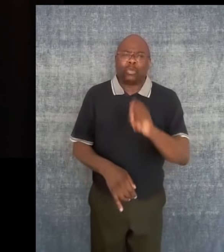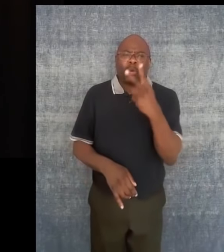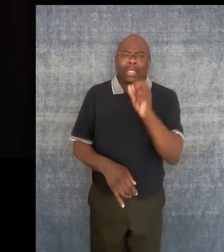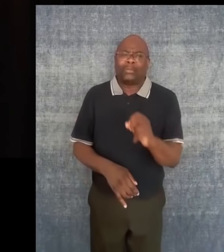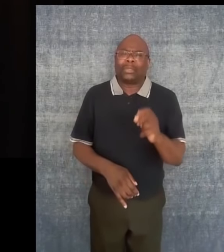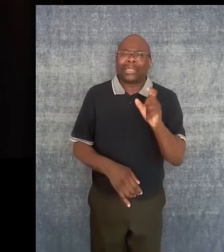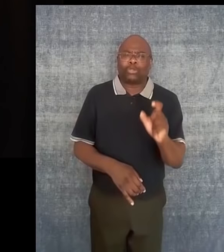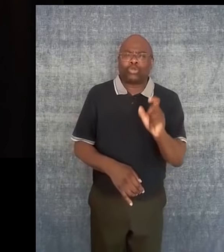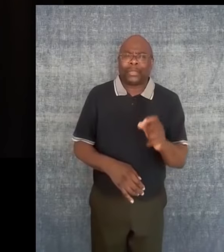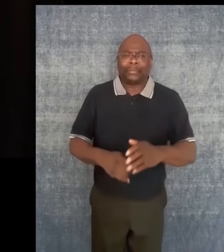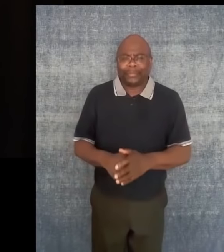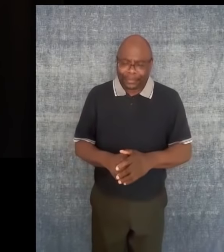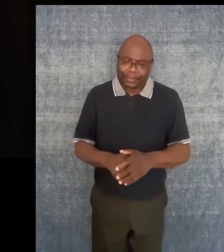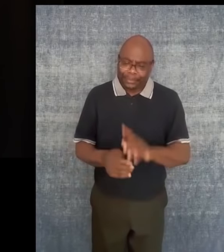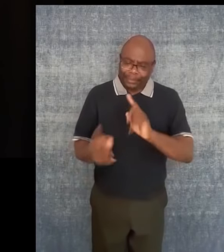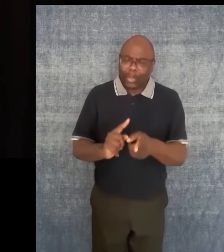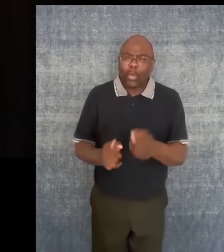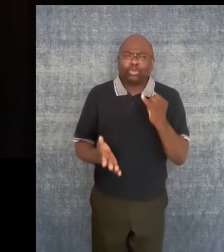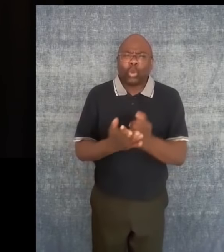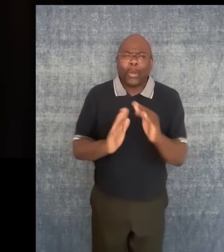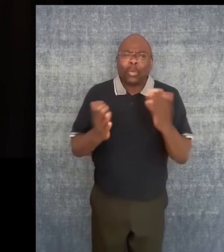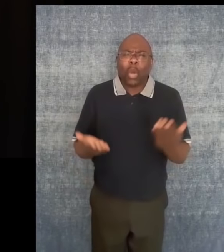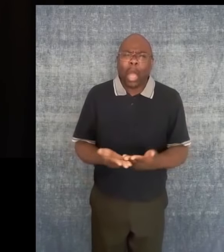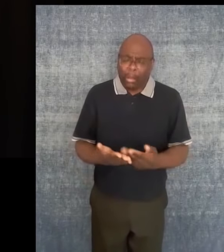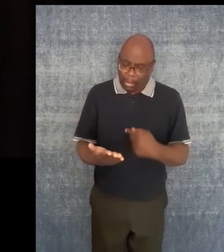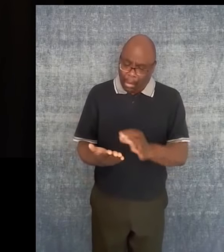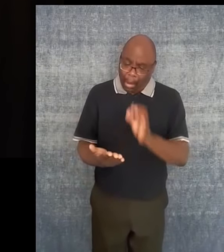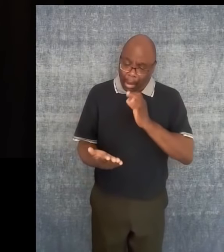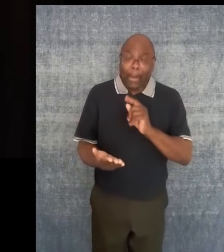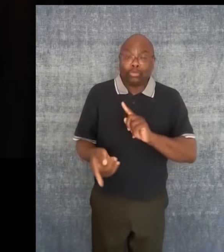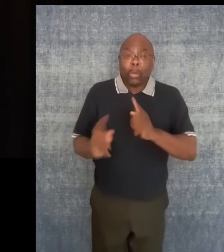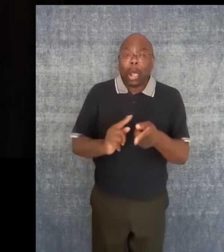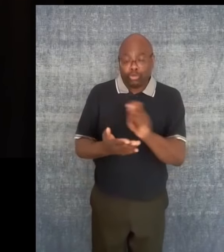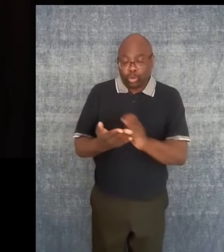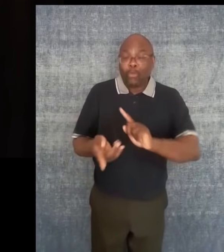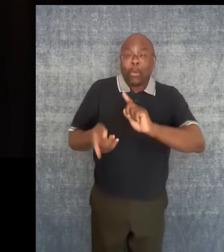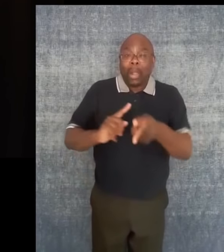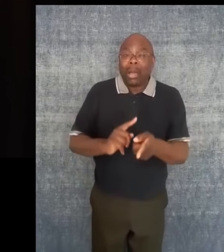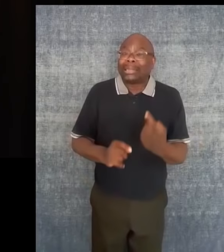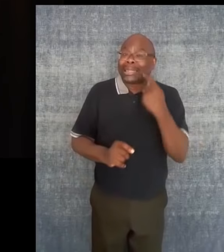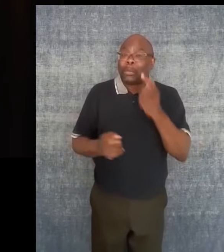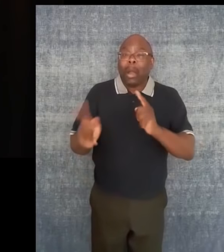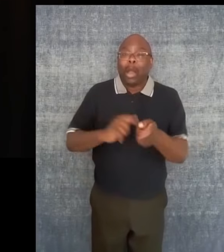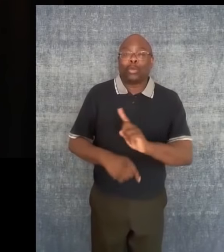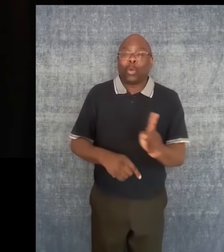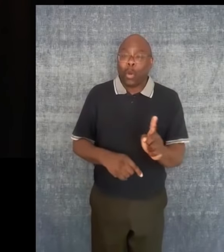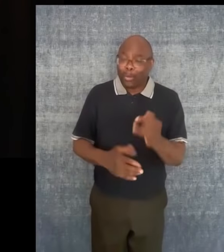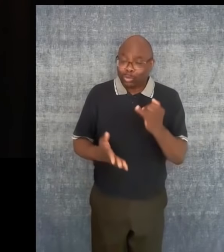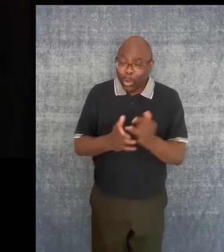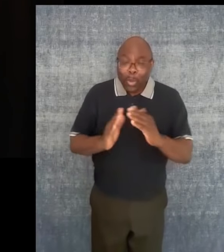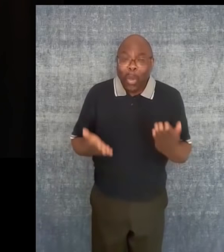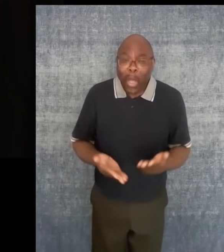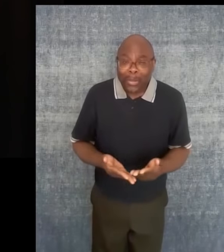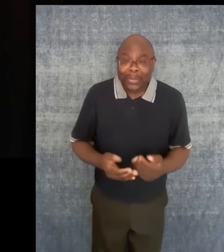century. And they said, what's wrong with the world? And he simply wrote back this simple answer. What's wrong with the